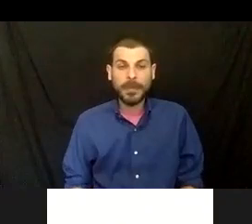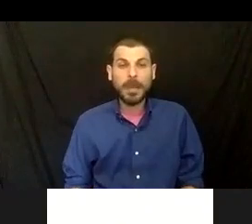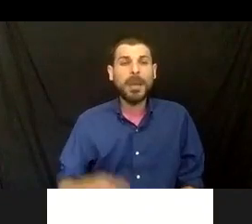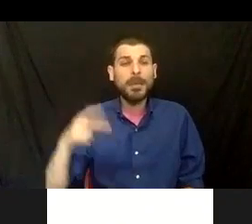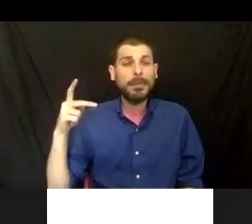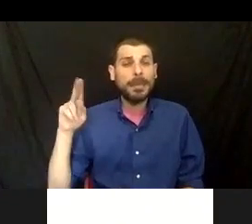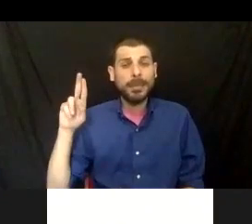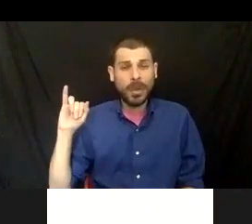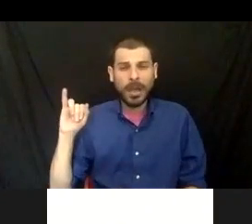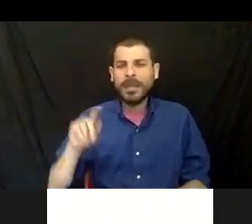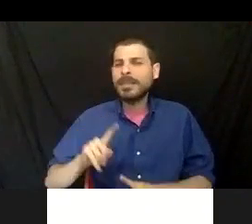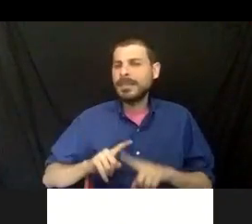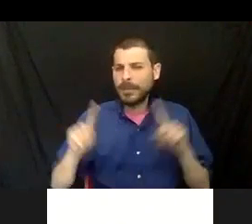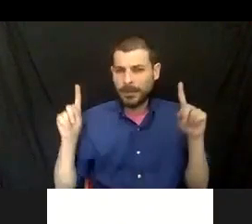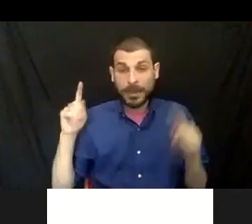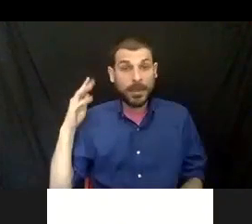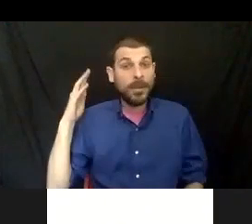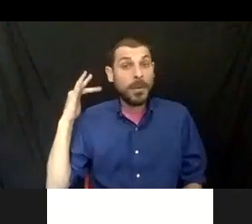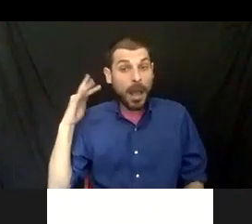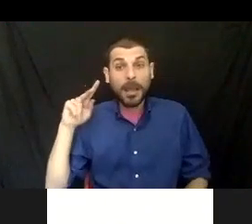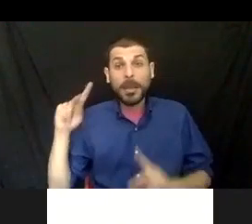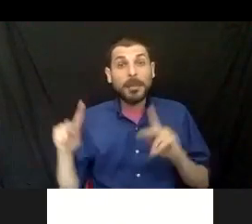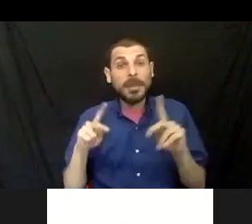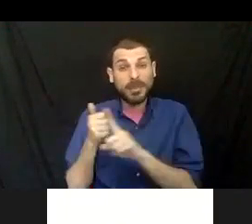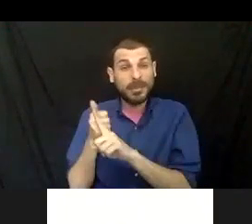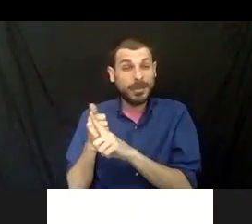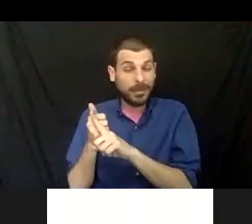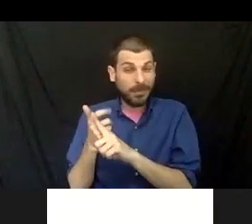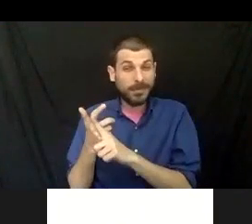who are self-employed, for people who are gig workers,